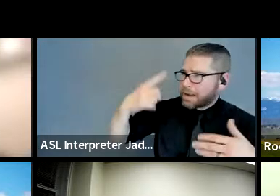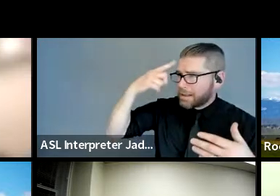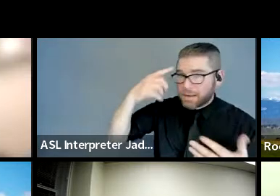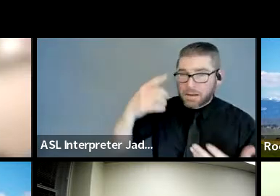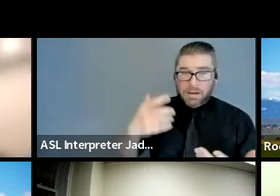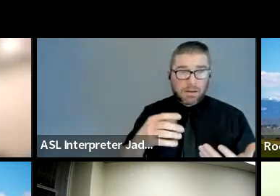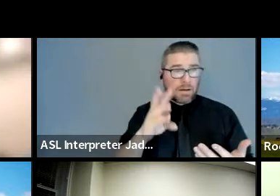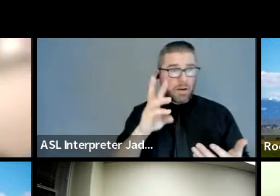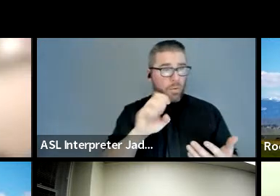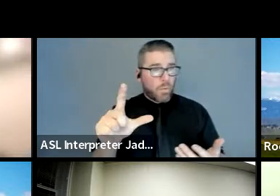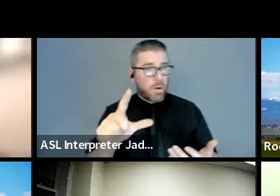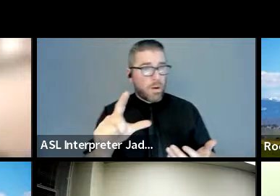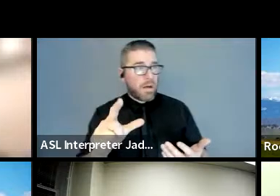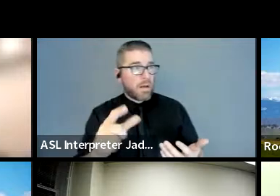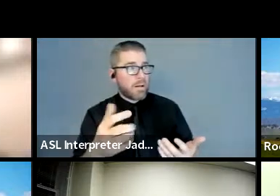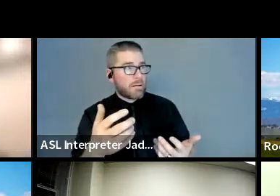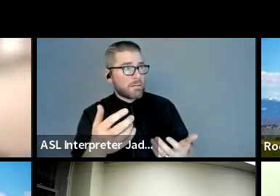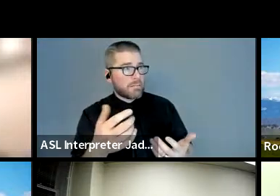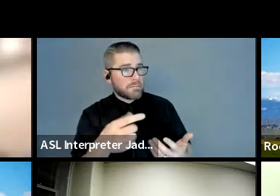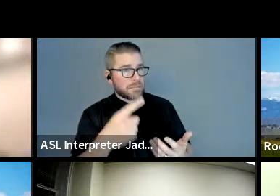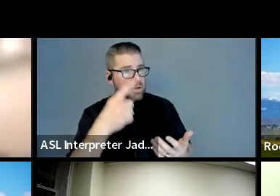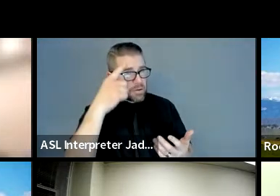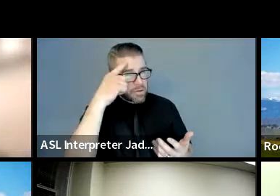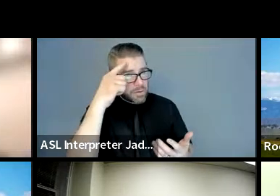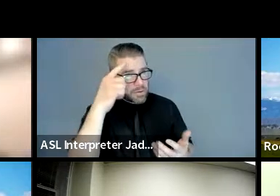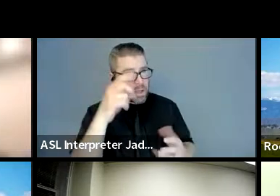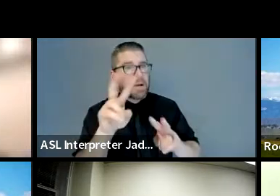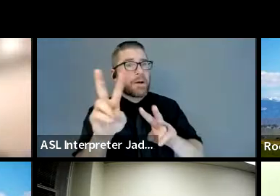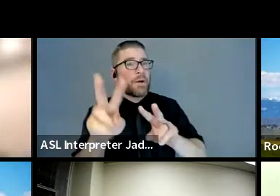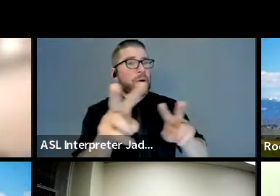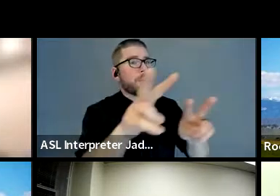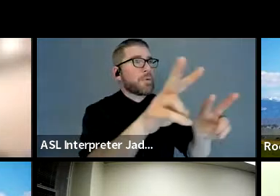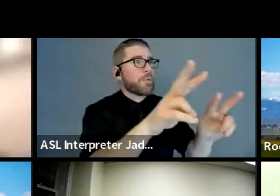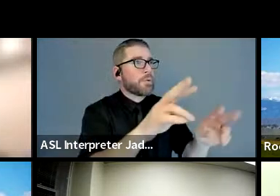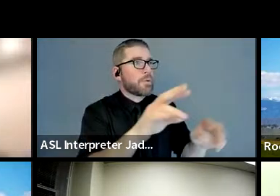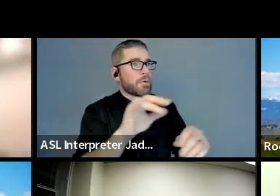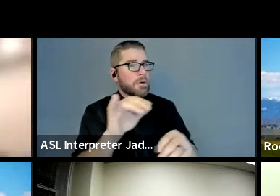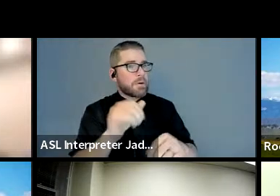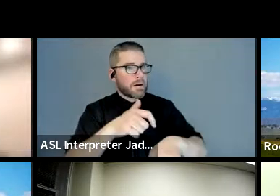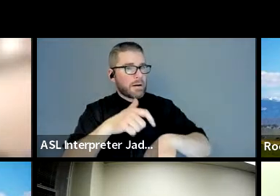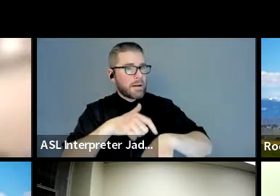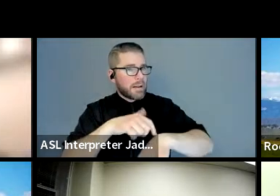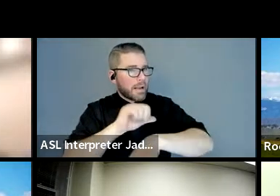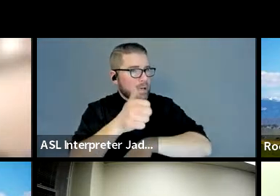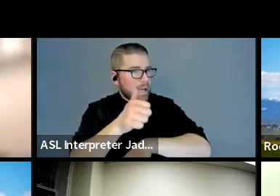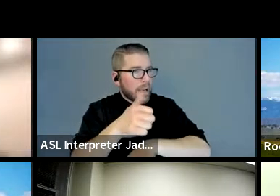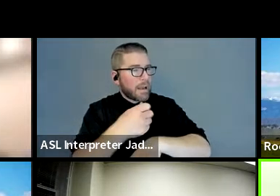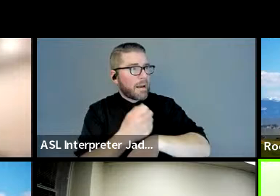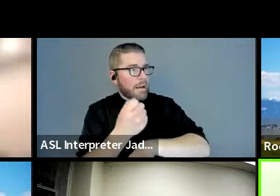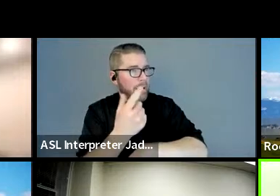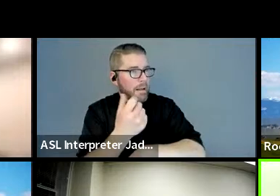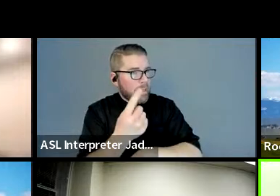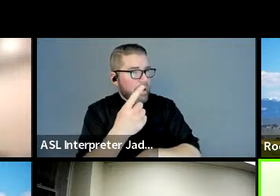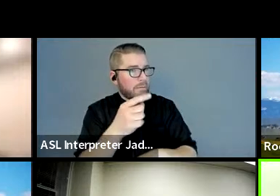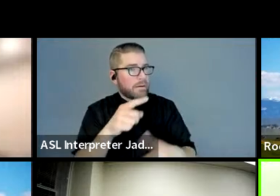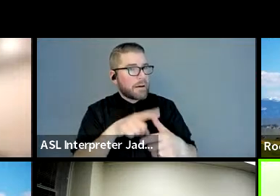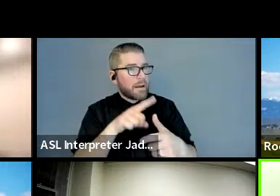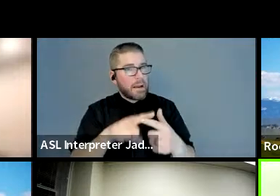maybe like at 10, 11, then come back at 5 or 6. That's a